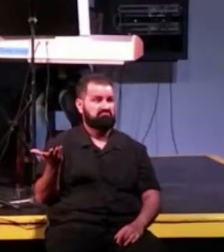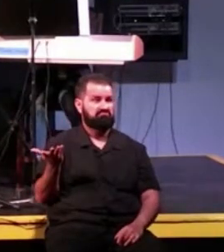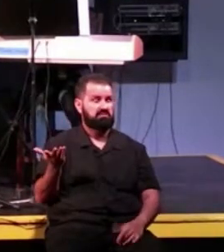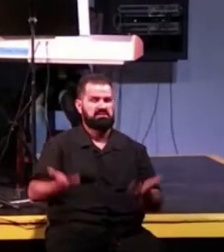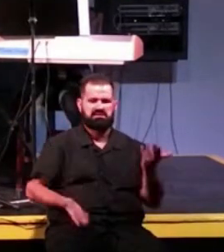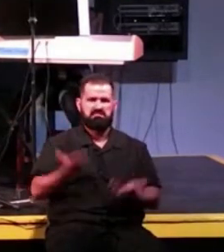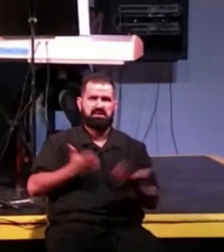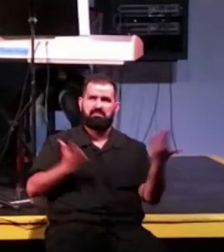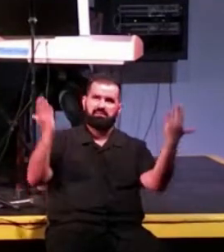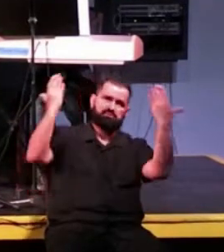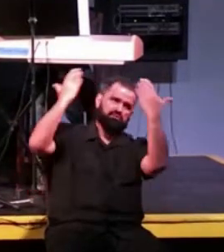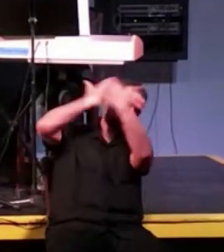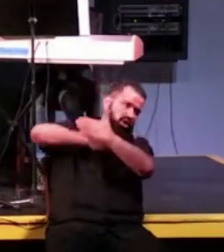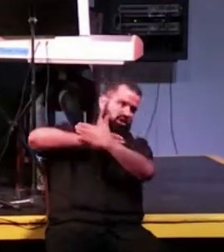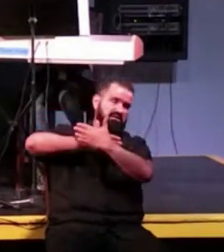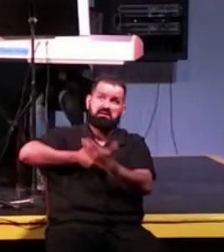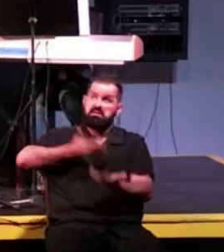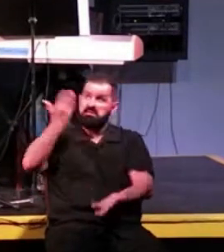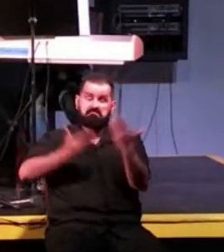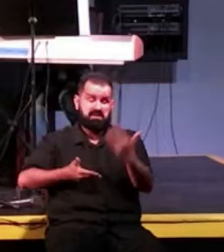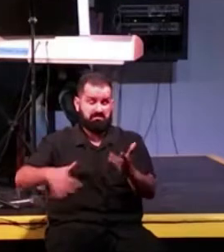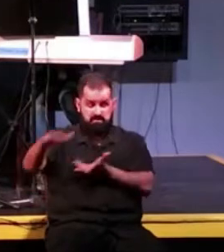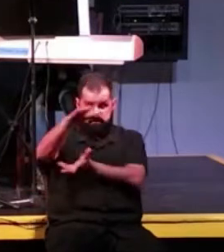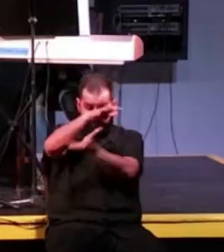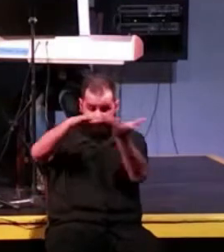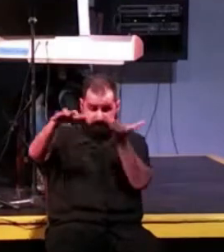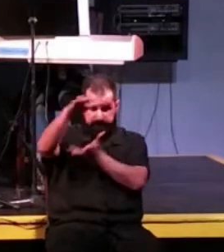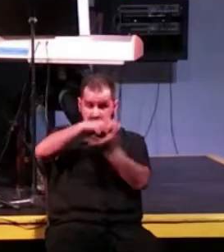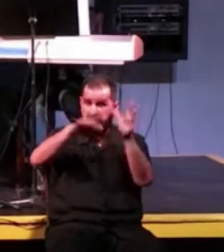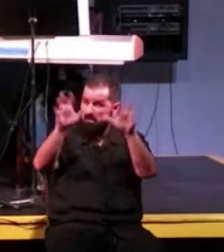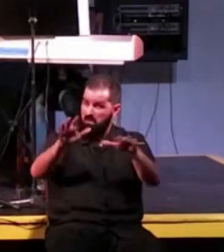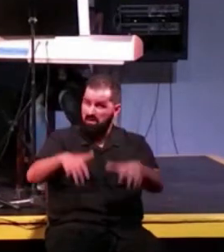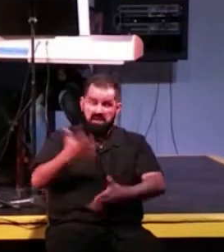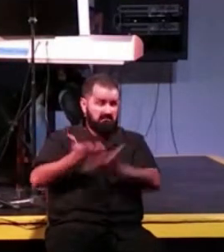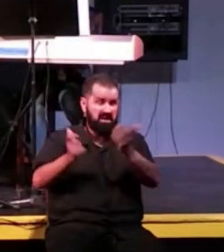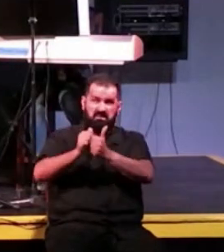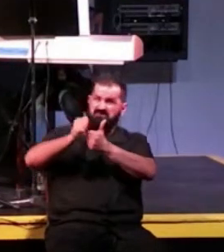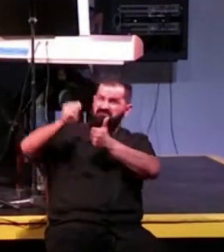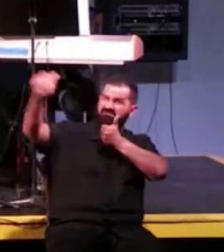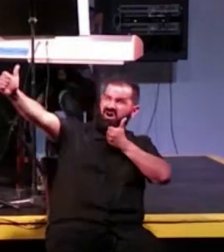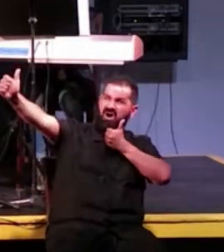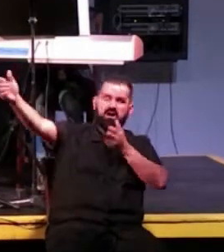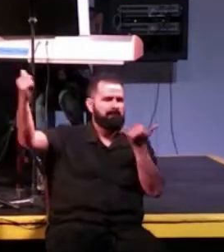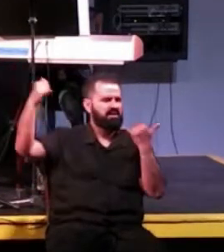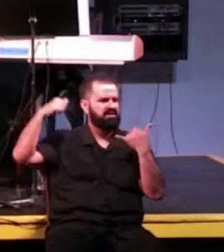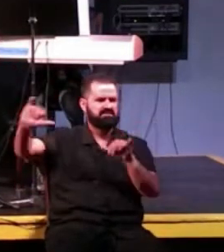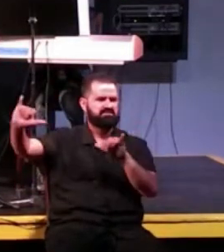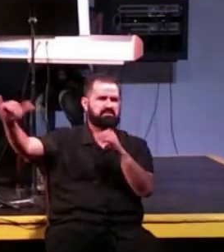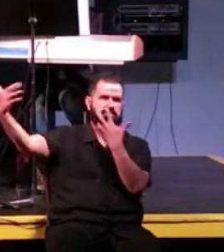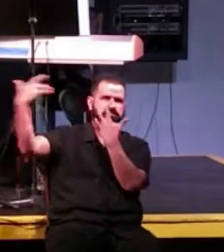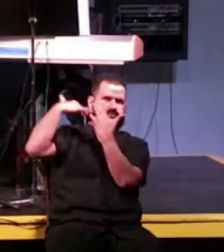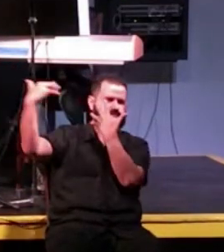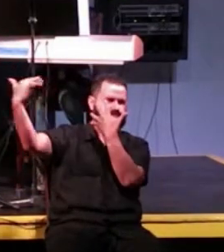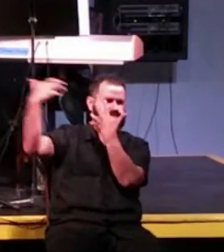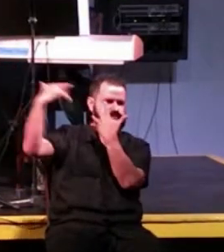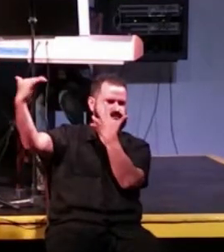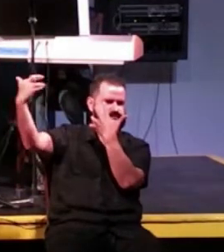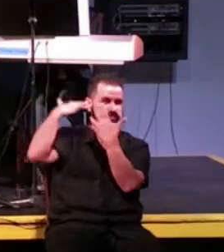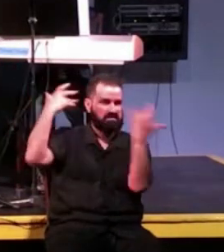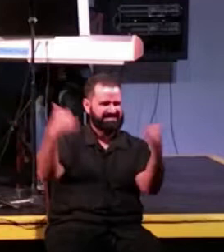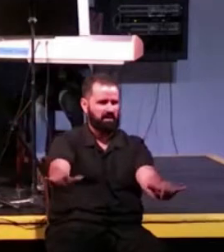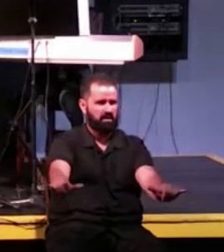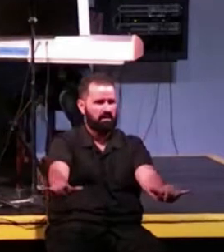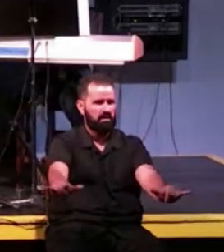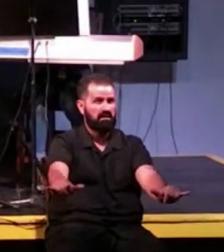It may be dark. You may be in the storm. You may be far from me, but I still work.